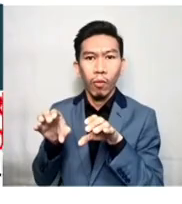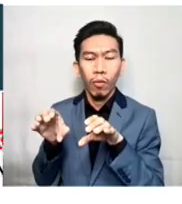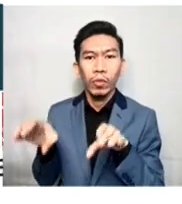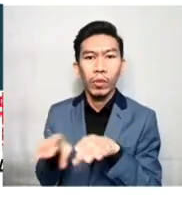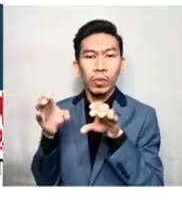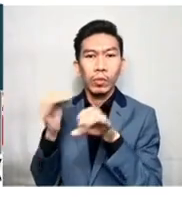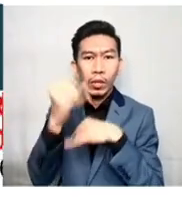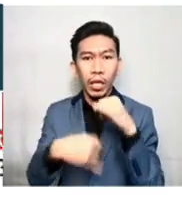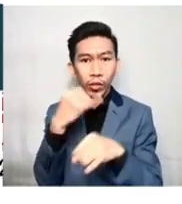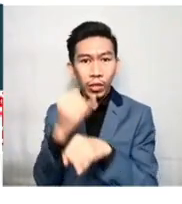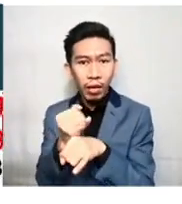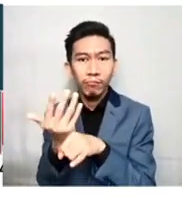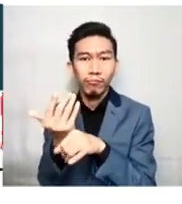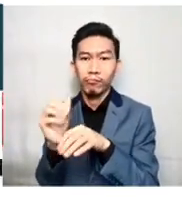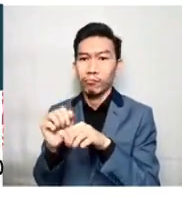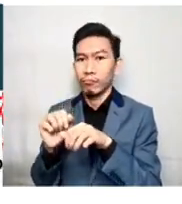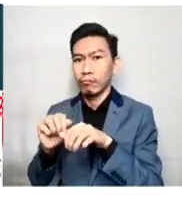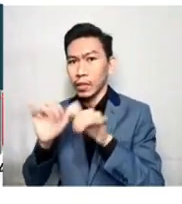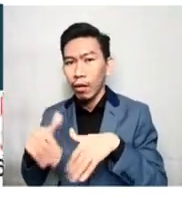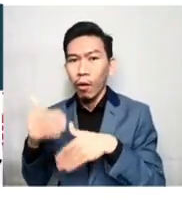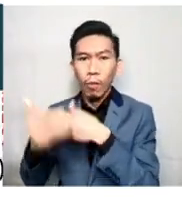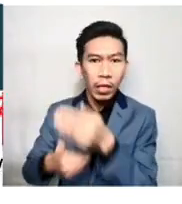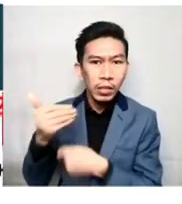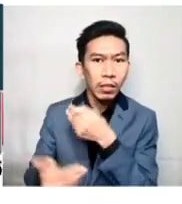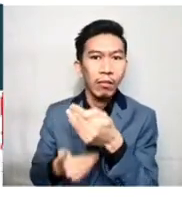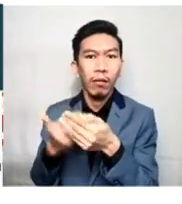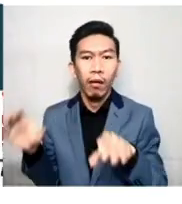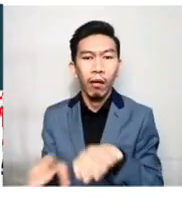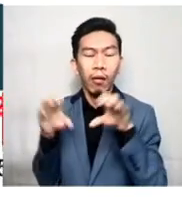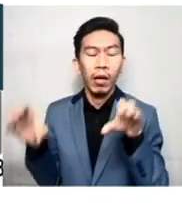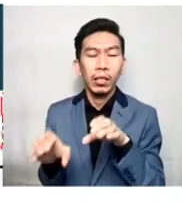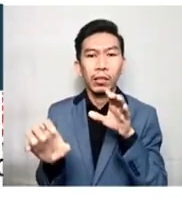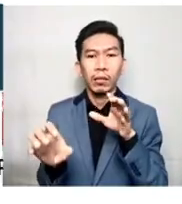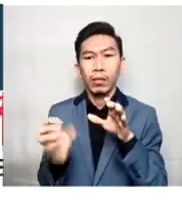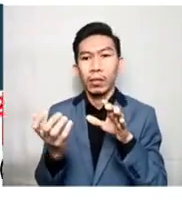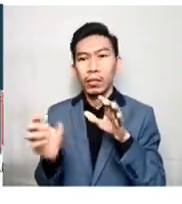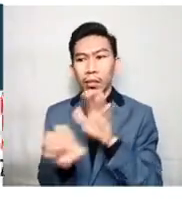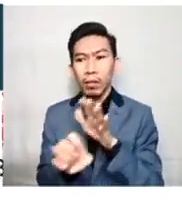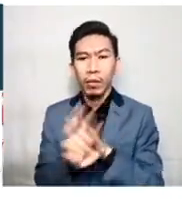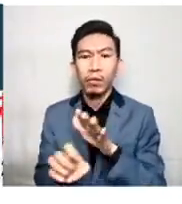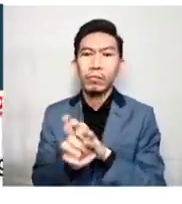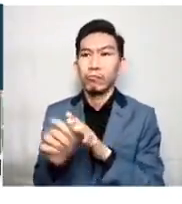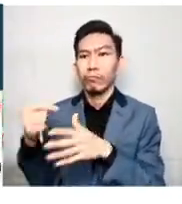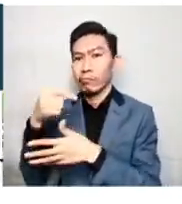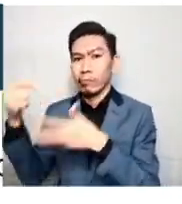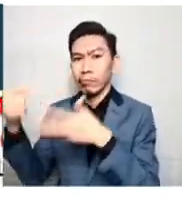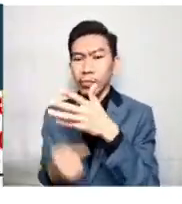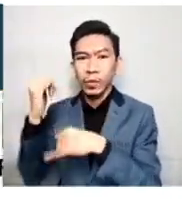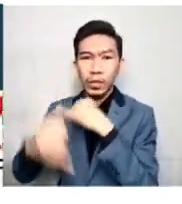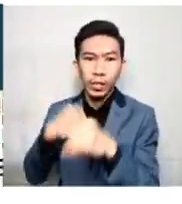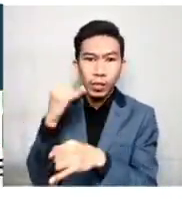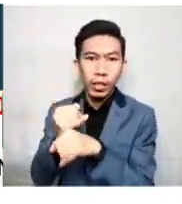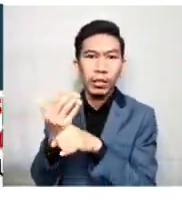that human rights defenders are accessing from the Philippines, such as the UN Human Rights Council, the International